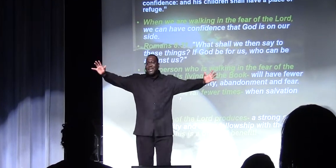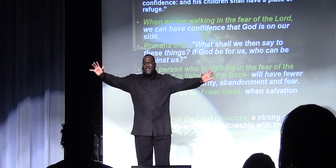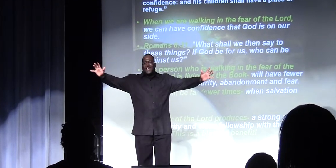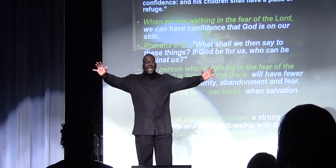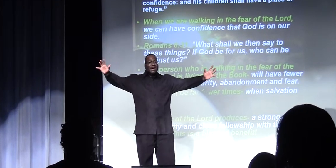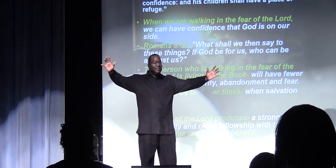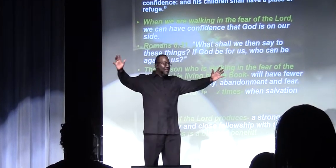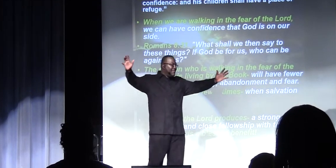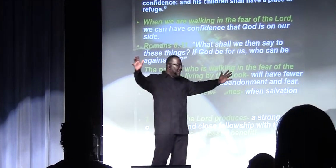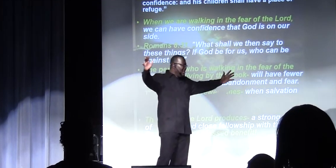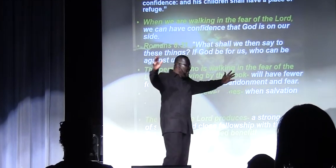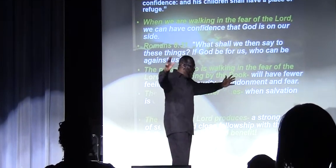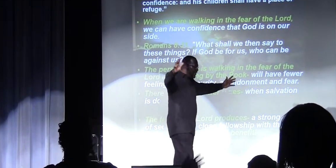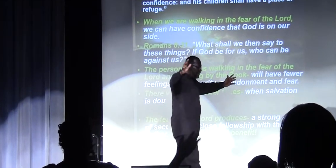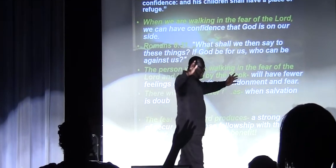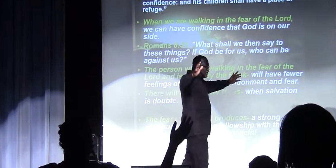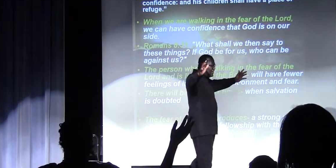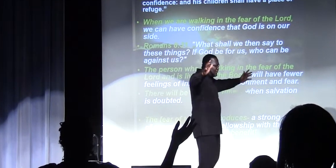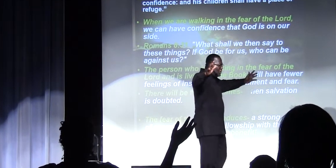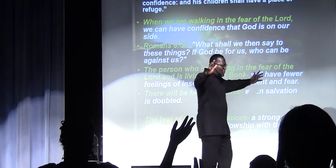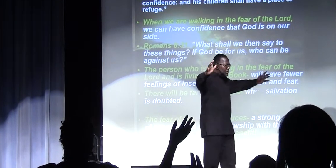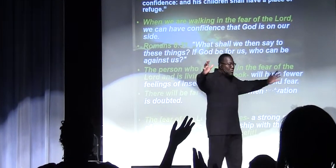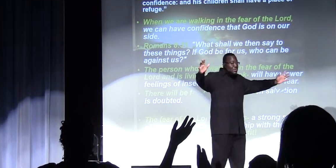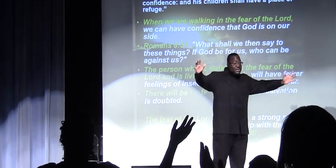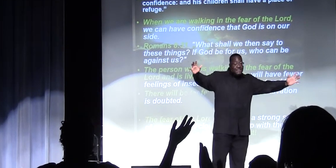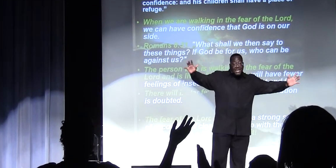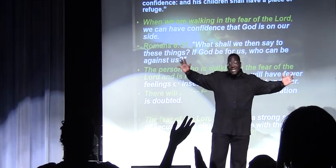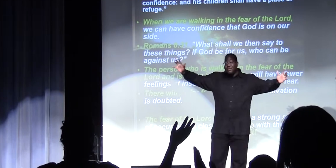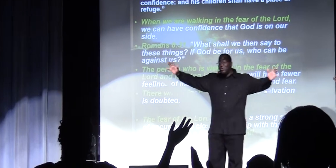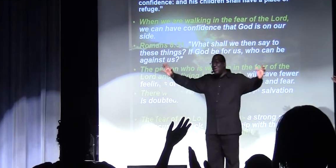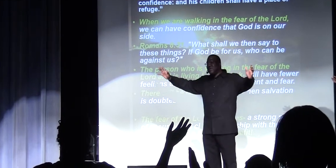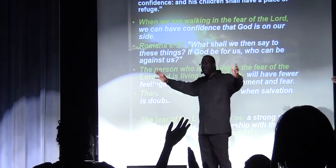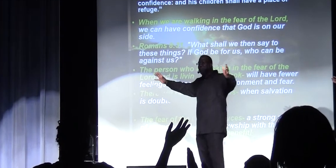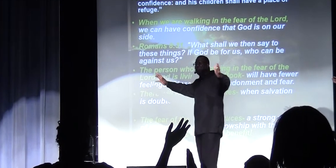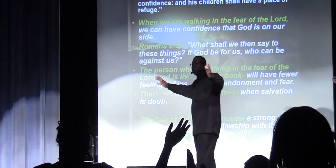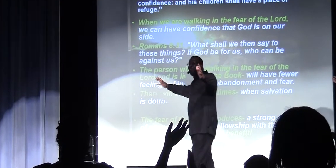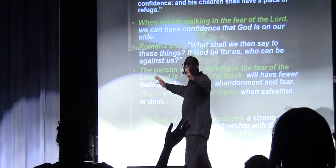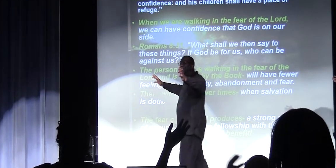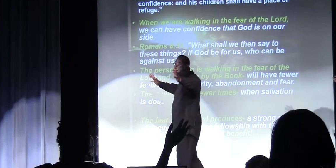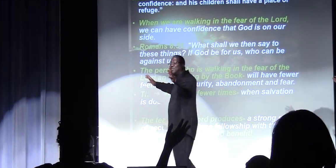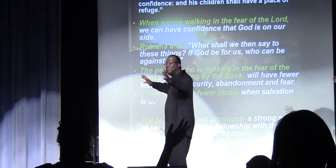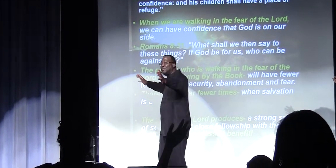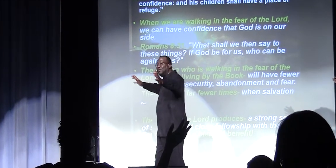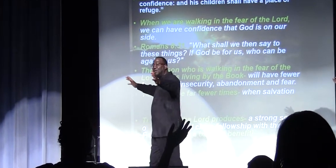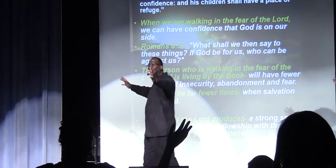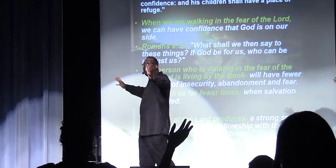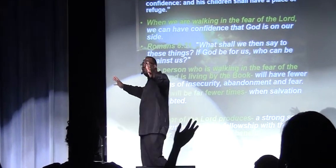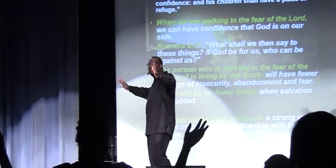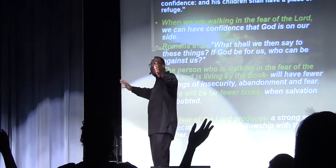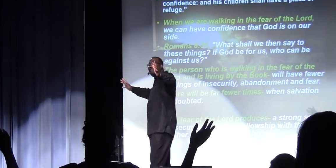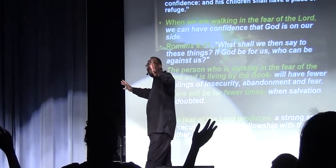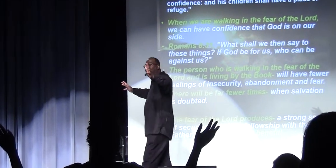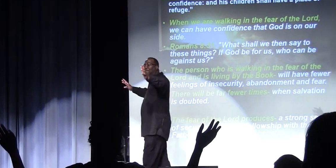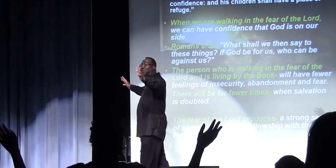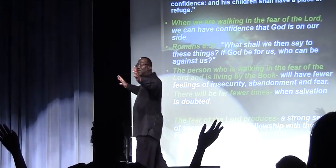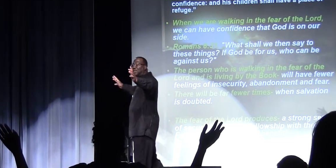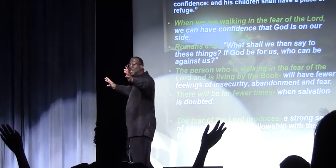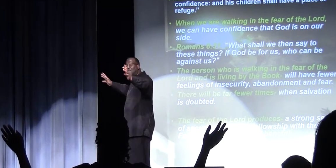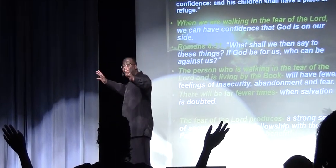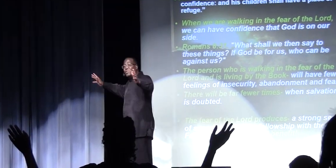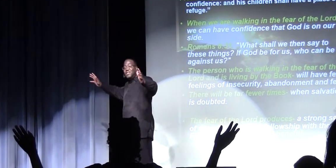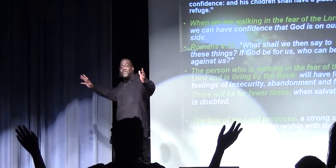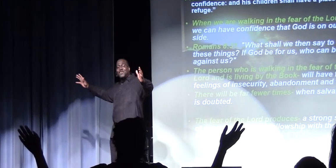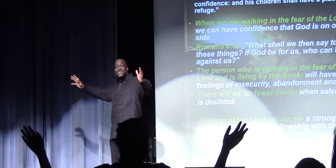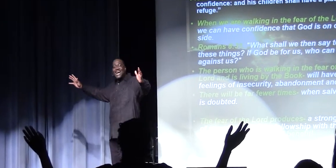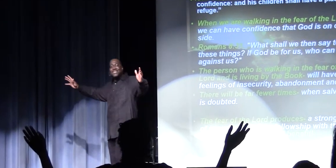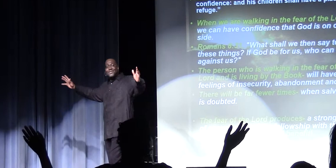Let's pray. Lift your hands to Him. If you heard this word, you say, "Man, I need more." I don't care if you've been saved 20 years. Have you been ready for 40 years?